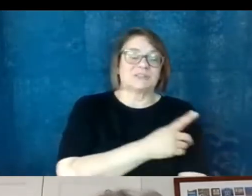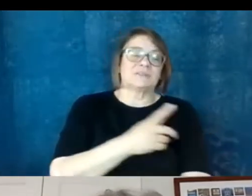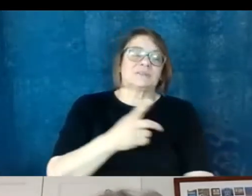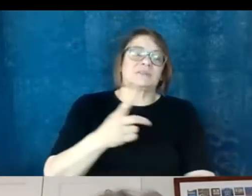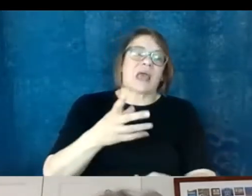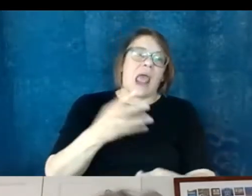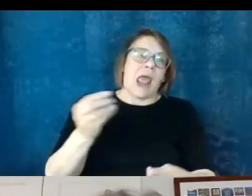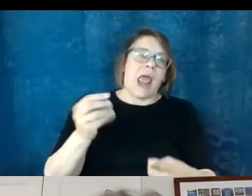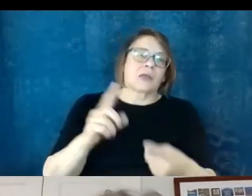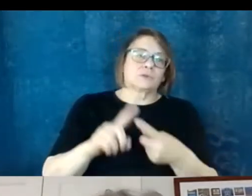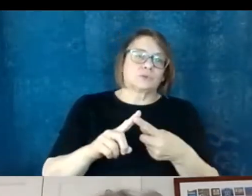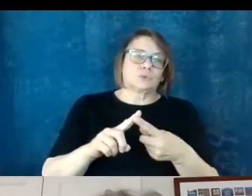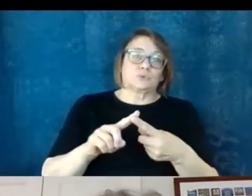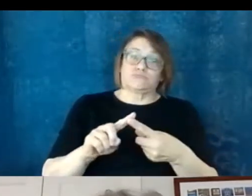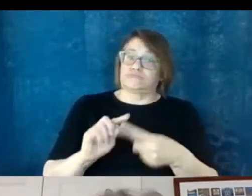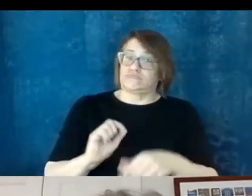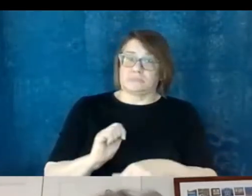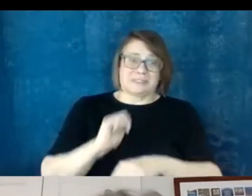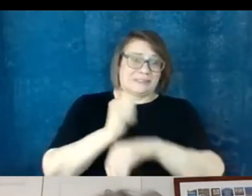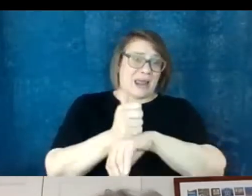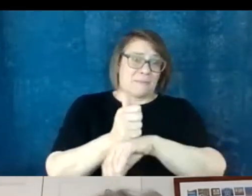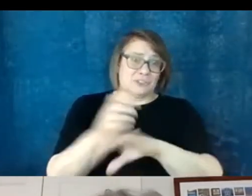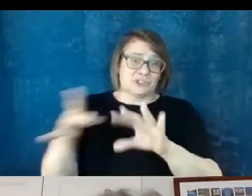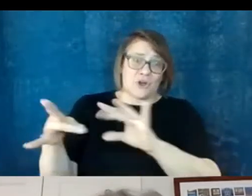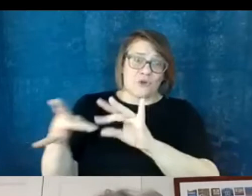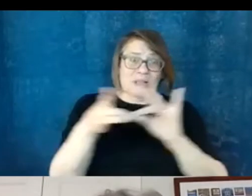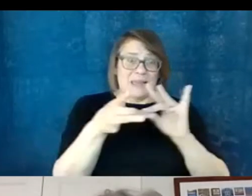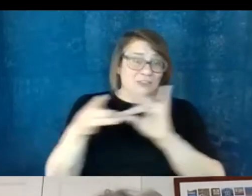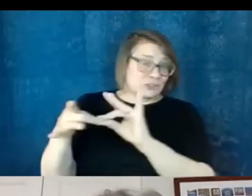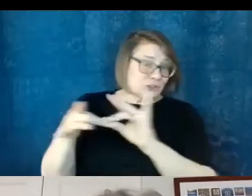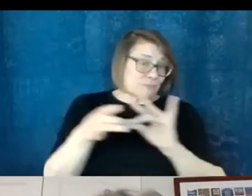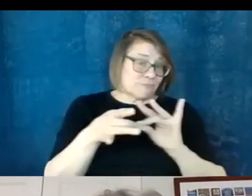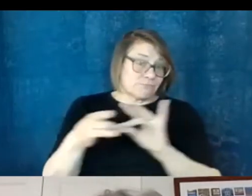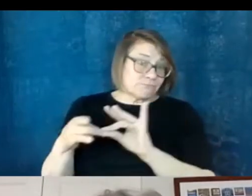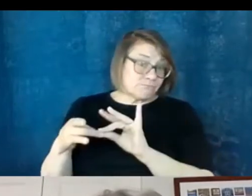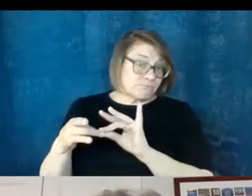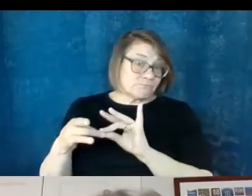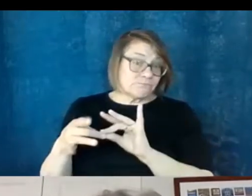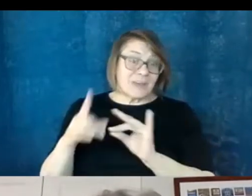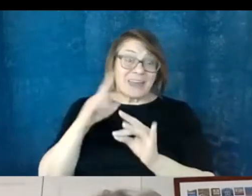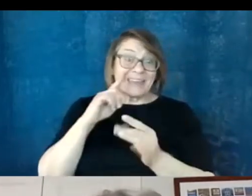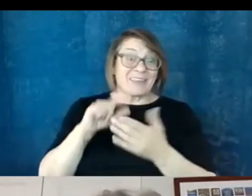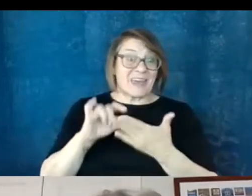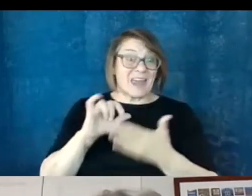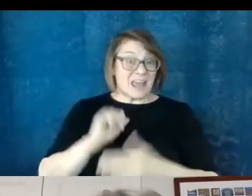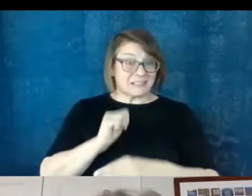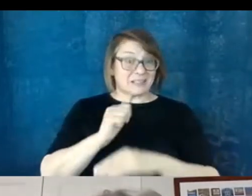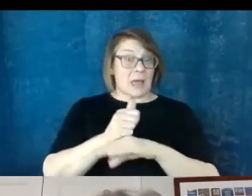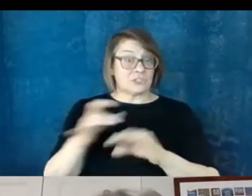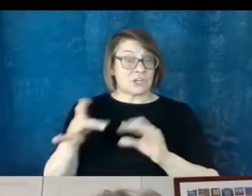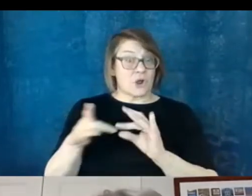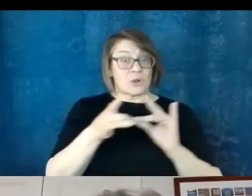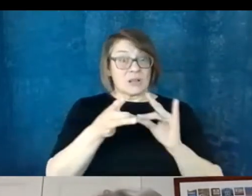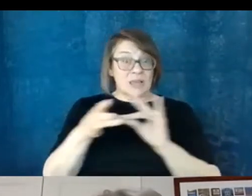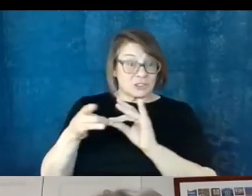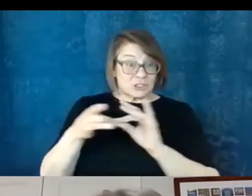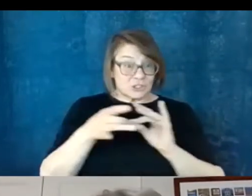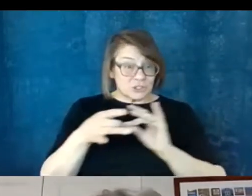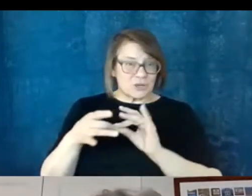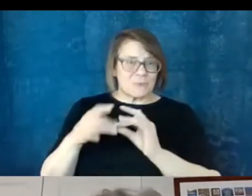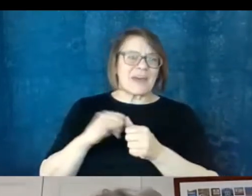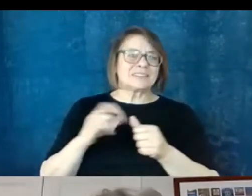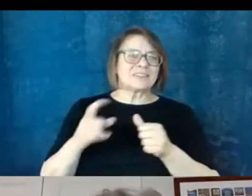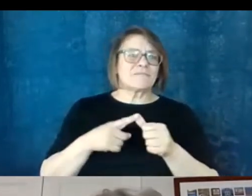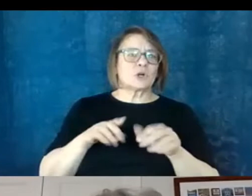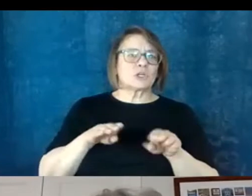patients and to establish that relationship. I think that establishing the relationship is that first